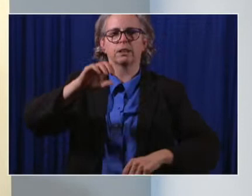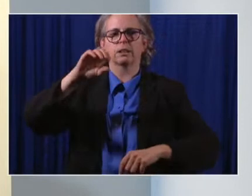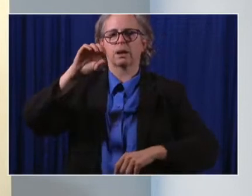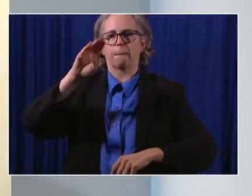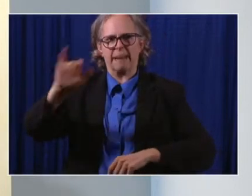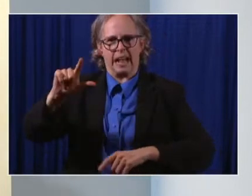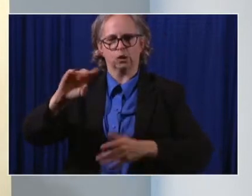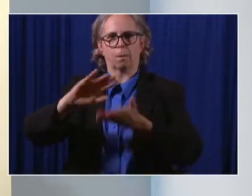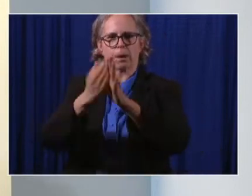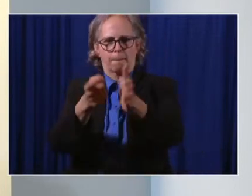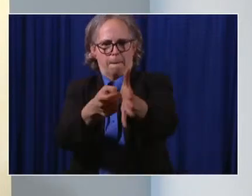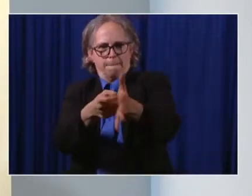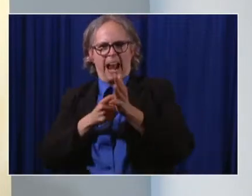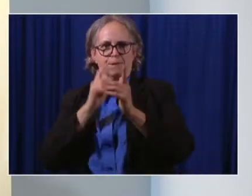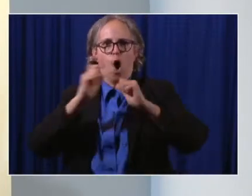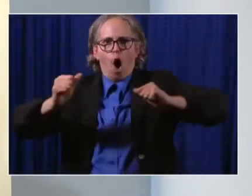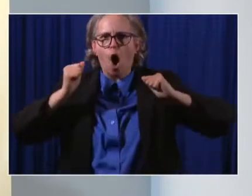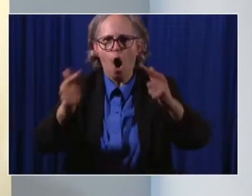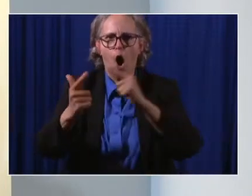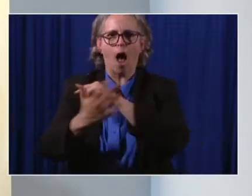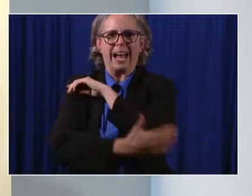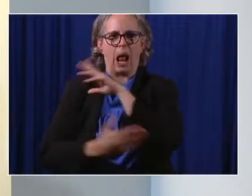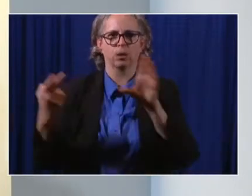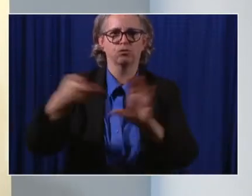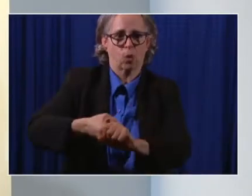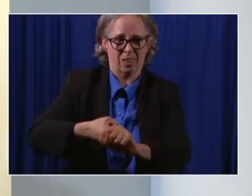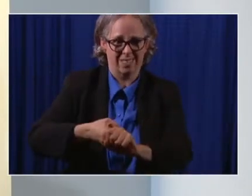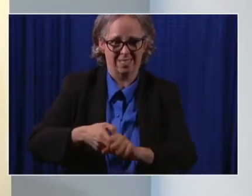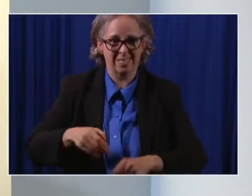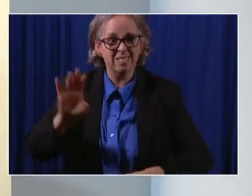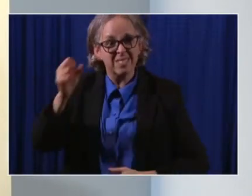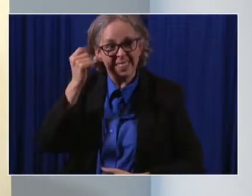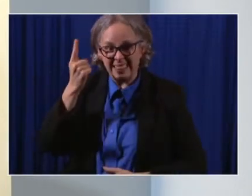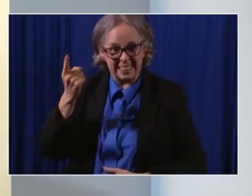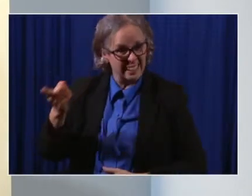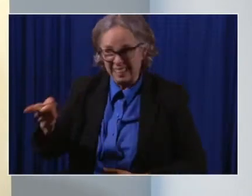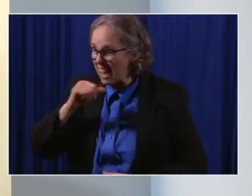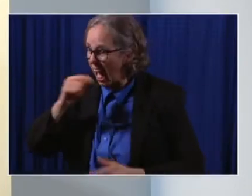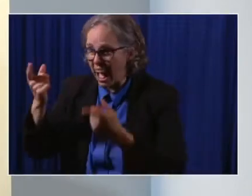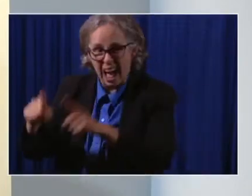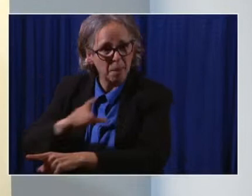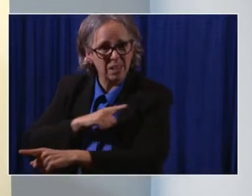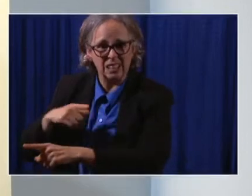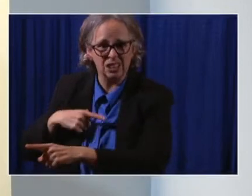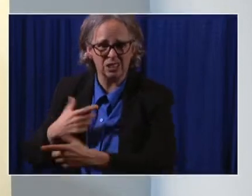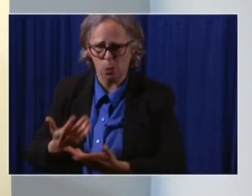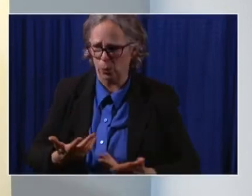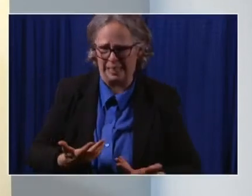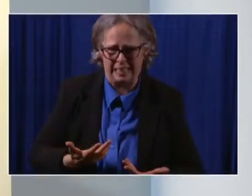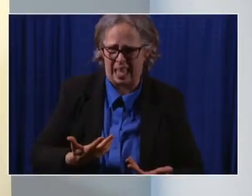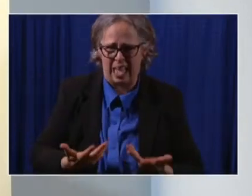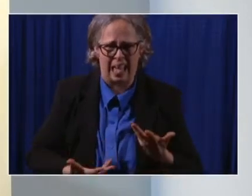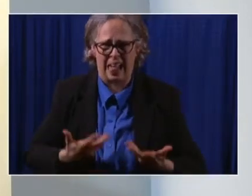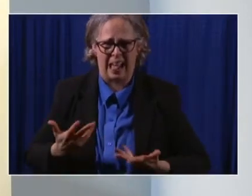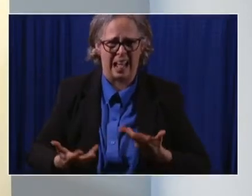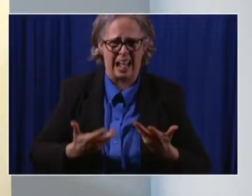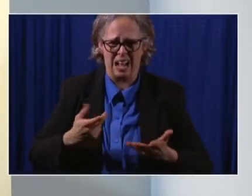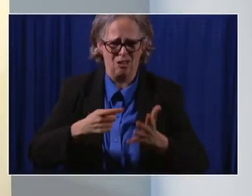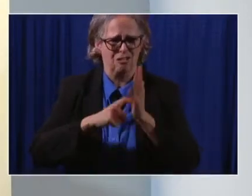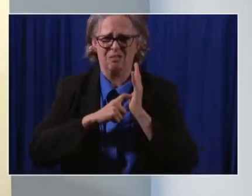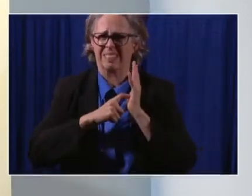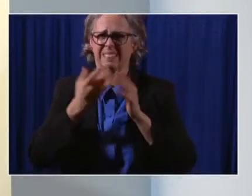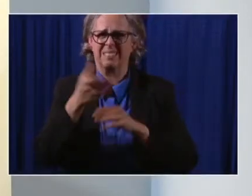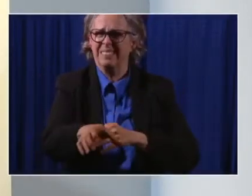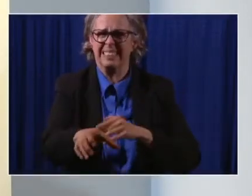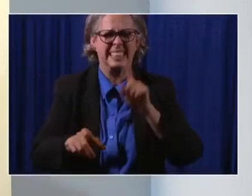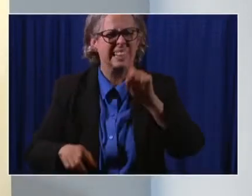that important step and action from the General Assembly, we won't have a requirement that the data be entered